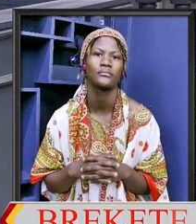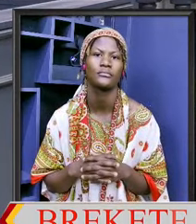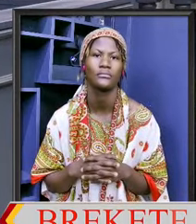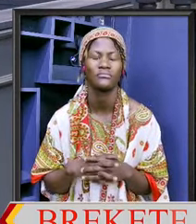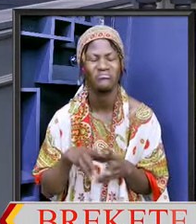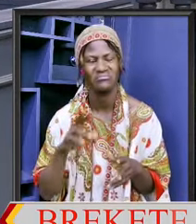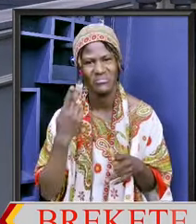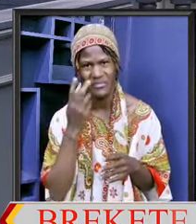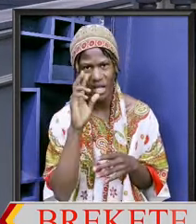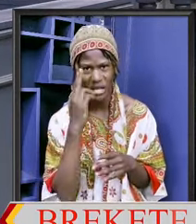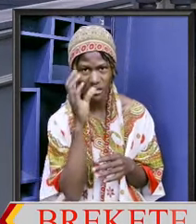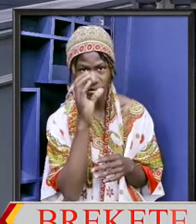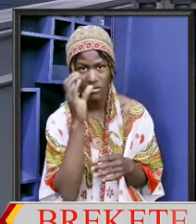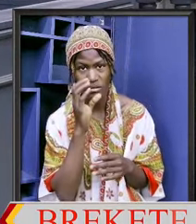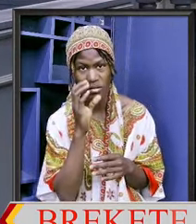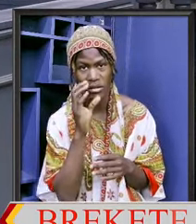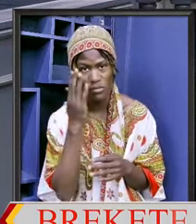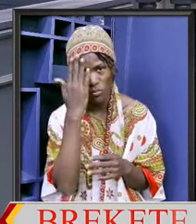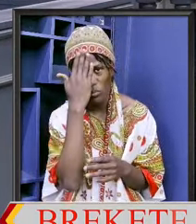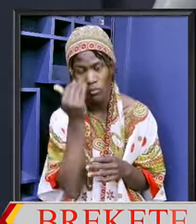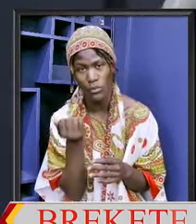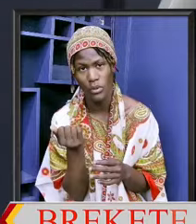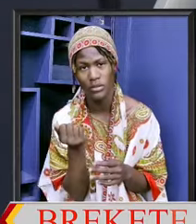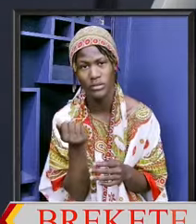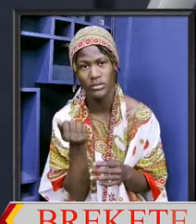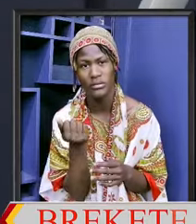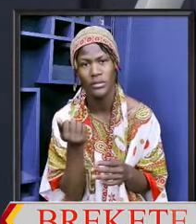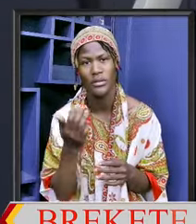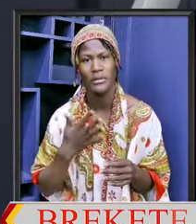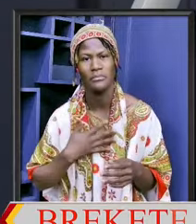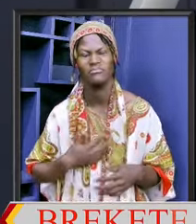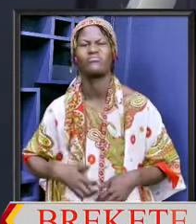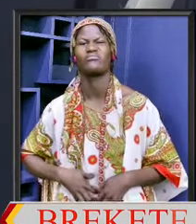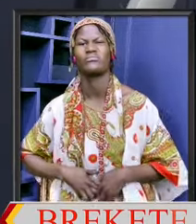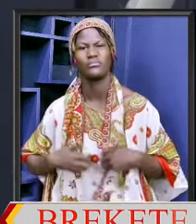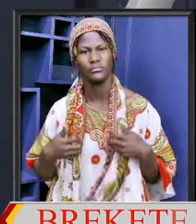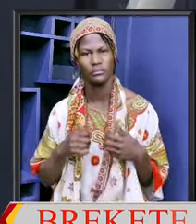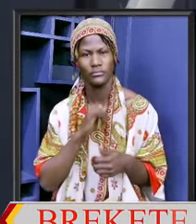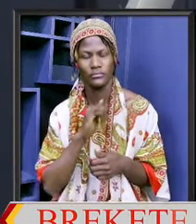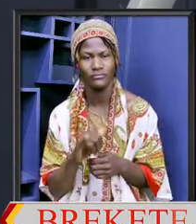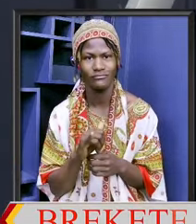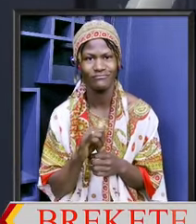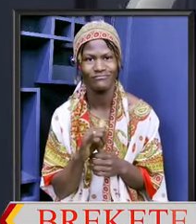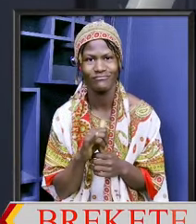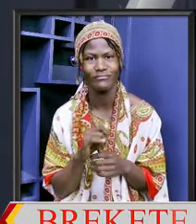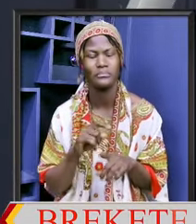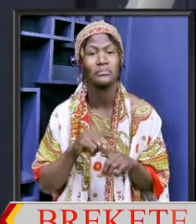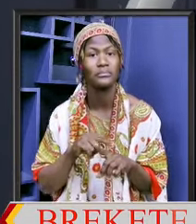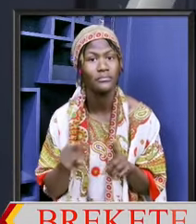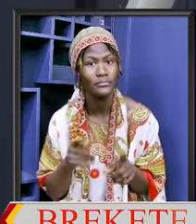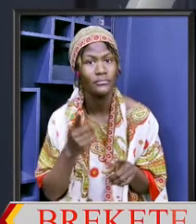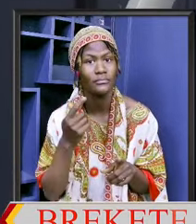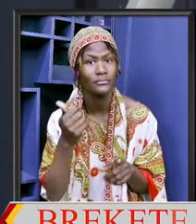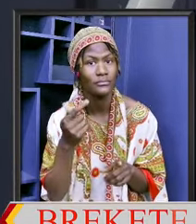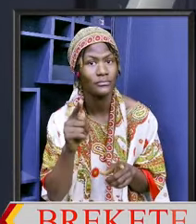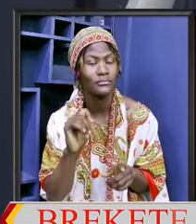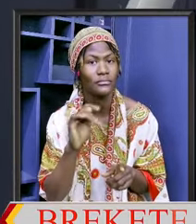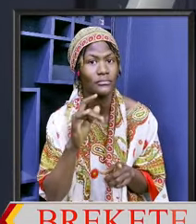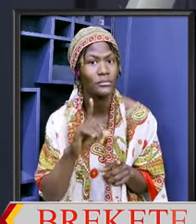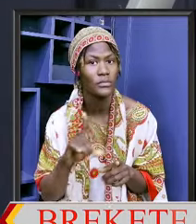when I see why the my annoyance, but please, I'm sorry